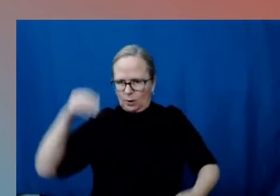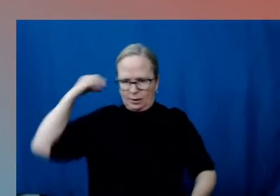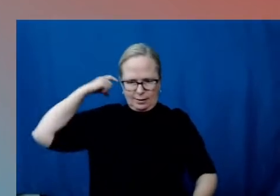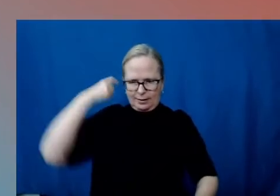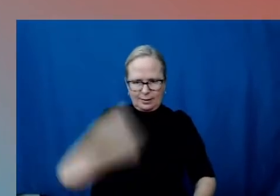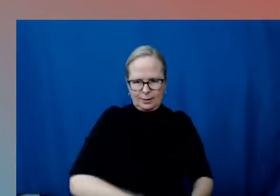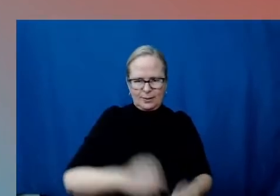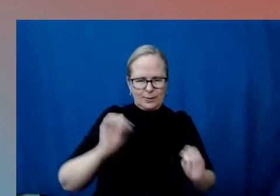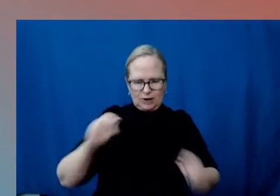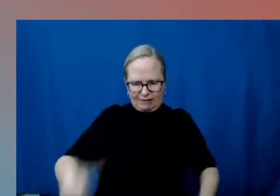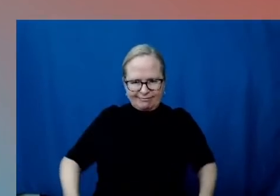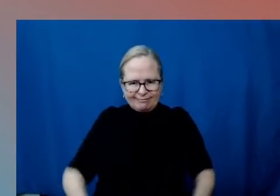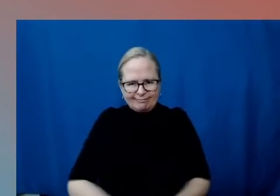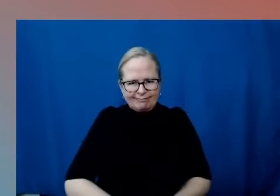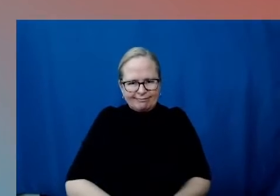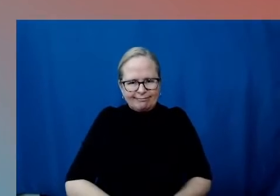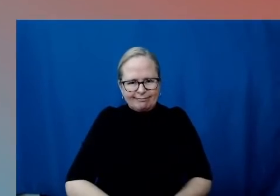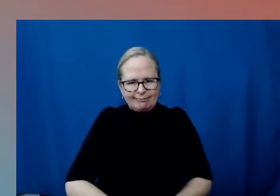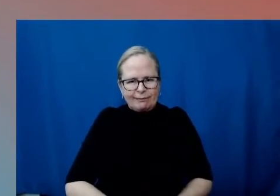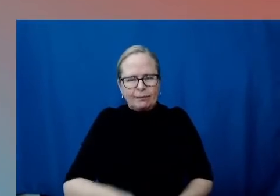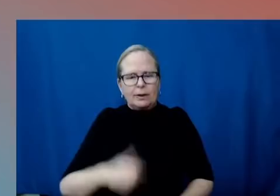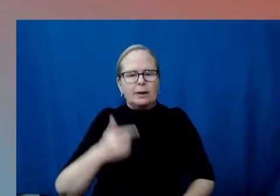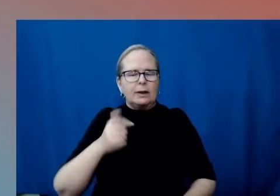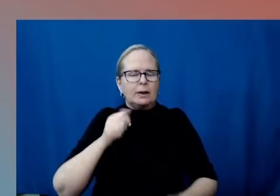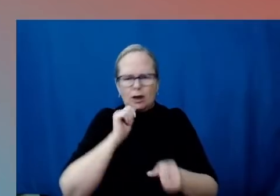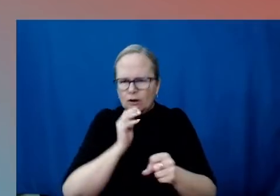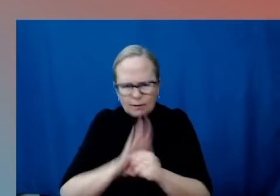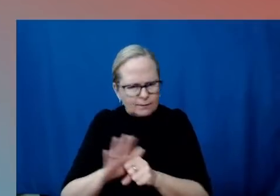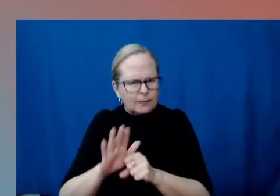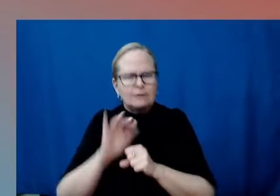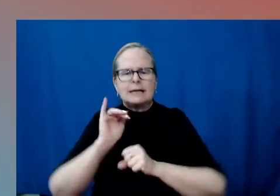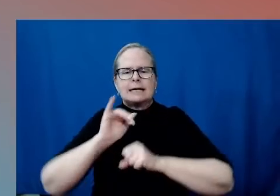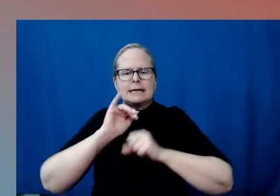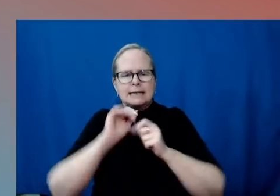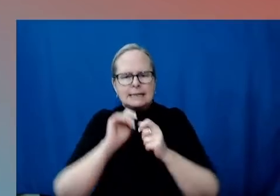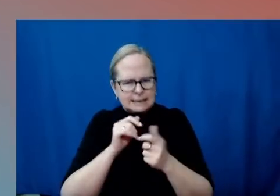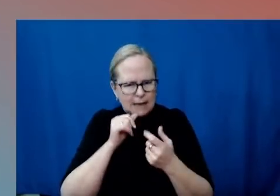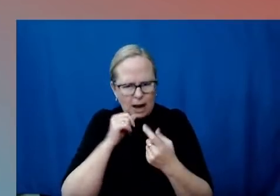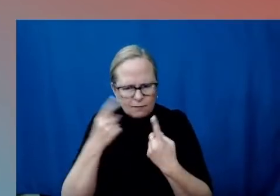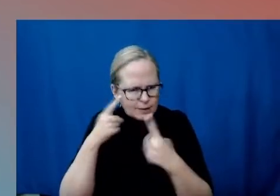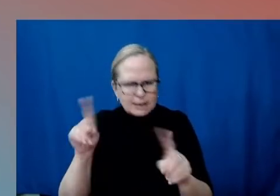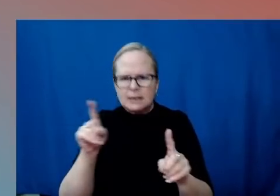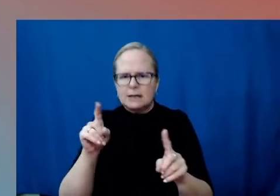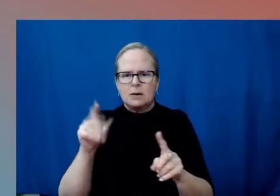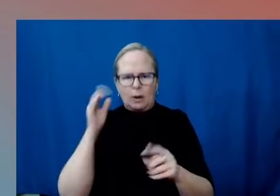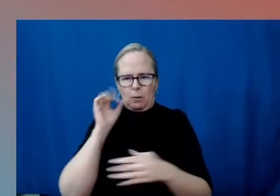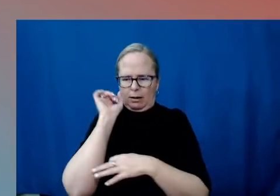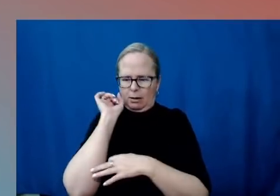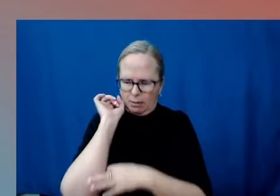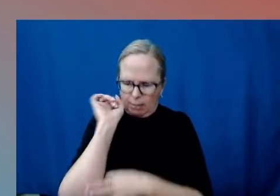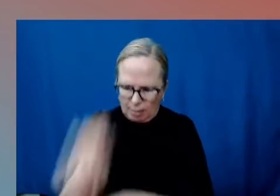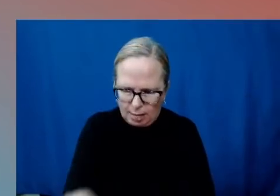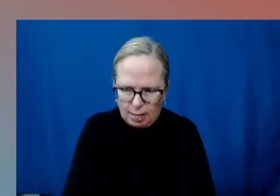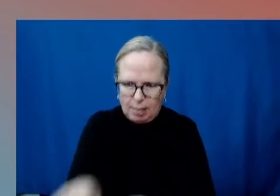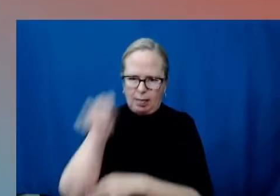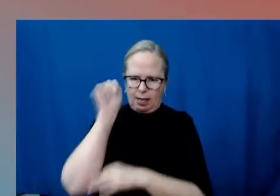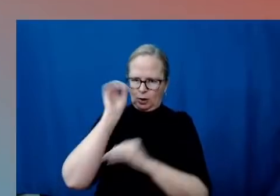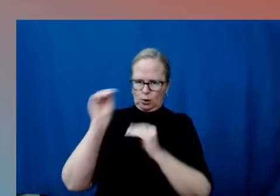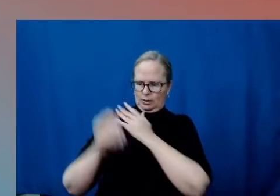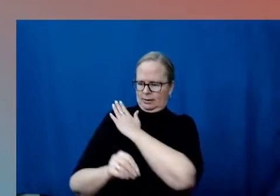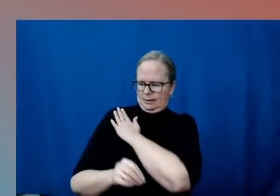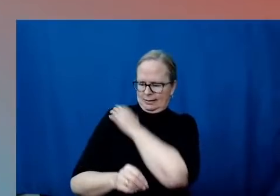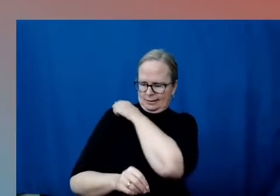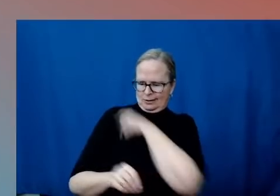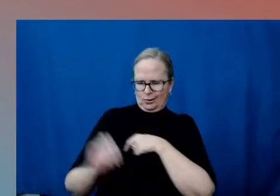these hyperflexions, break all the bones in their back and have hit their head against the steering wheel. So they weren't very effective. But instead of saying,